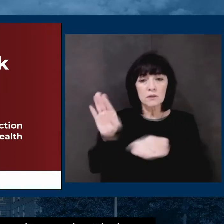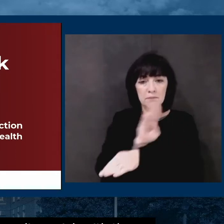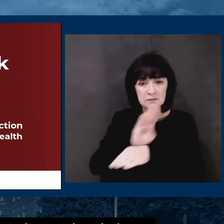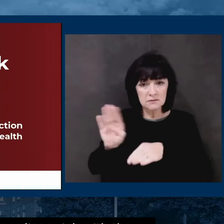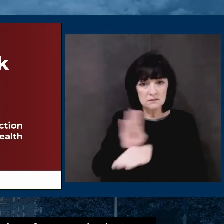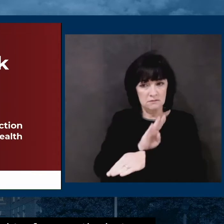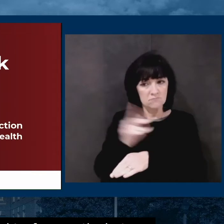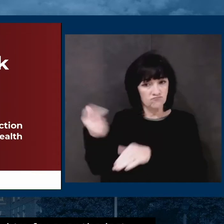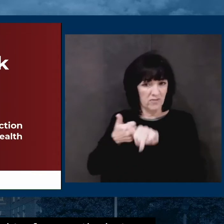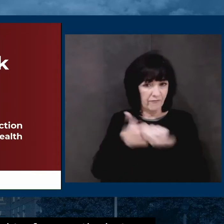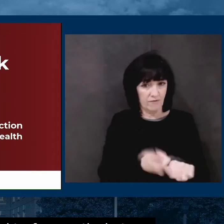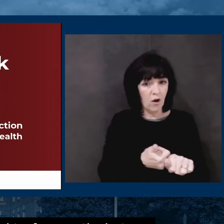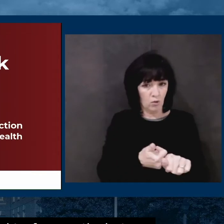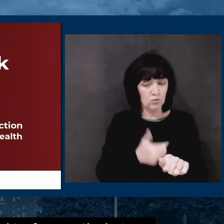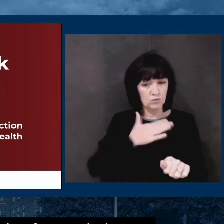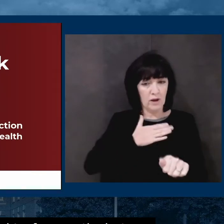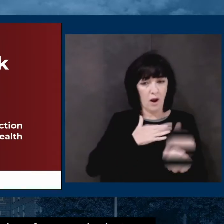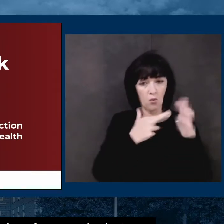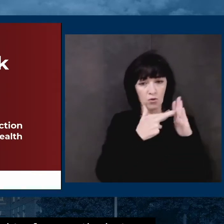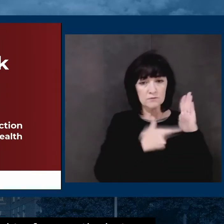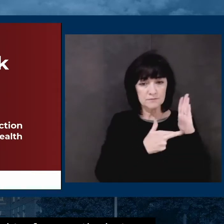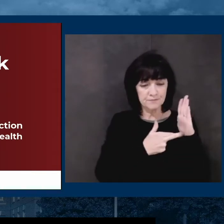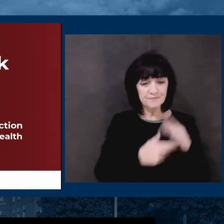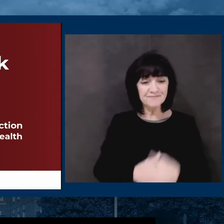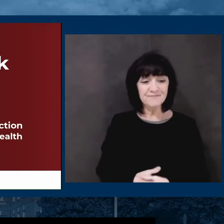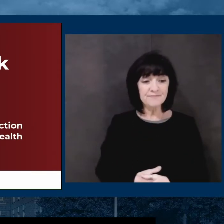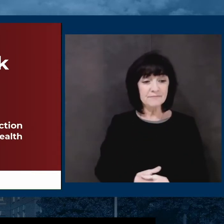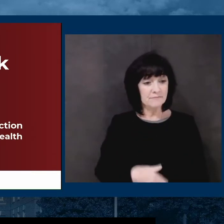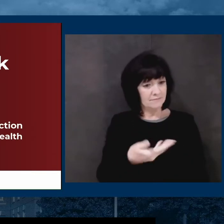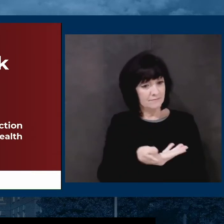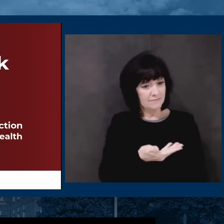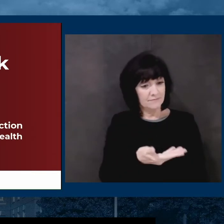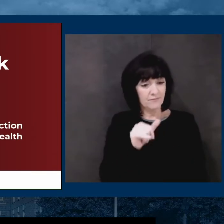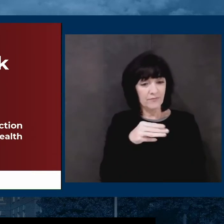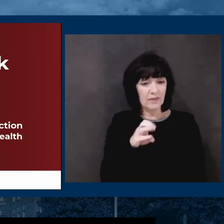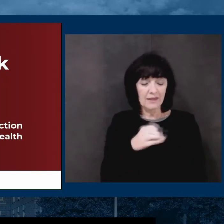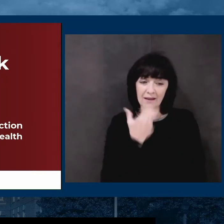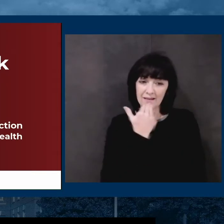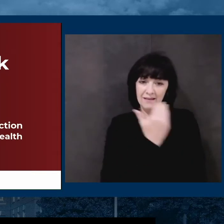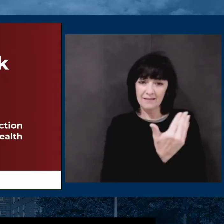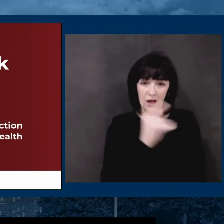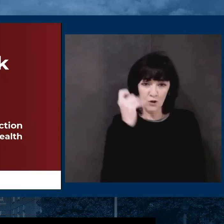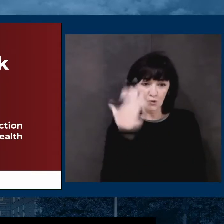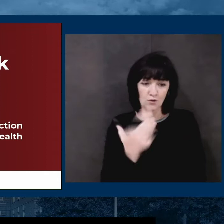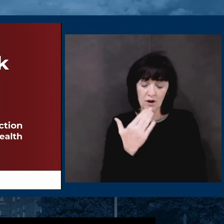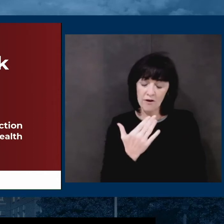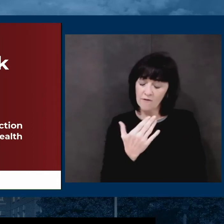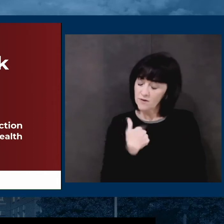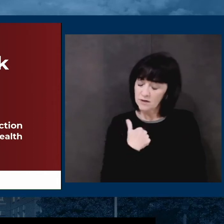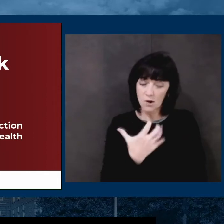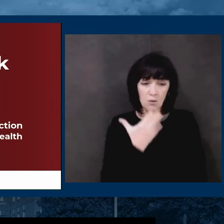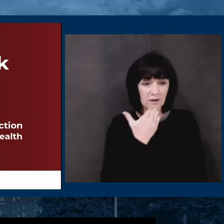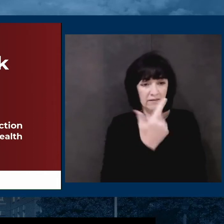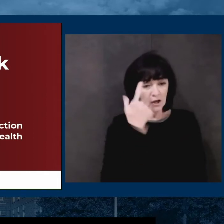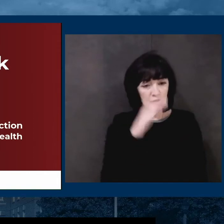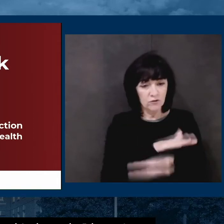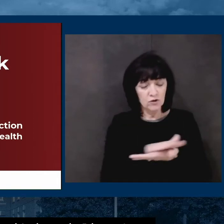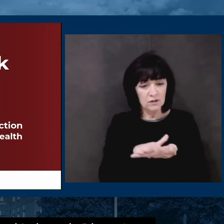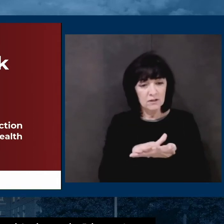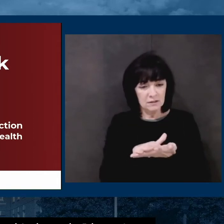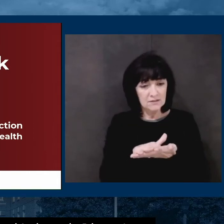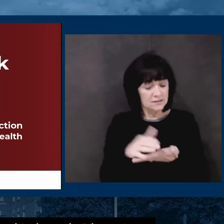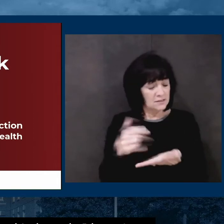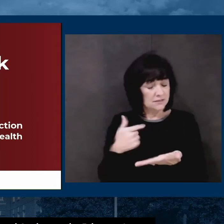months. Jamie? Thank you, Governor. And I thank you for the kind words, and just have to say that I'm thankful to have a